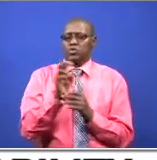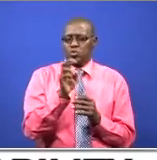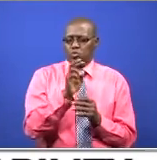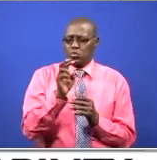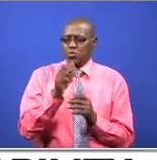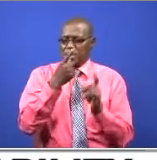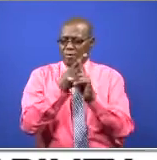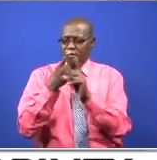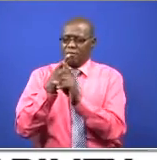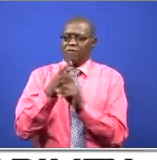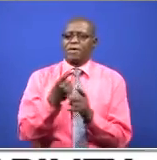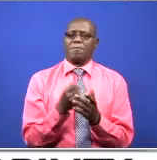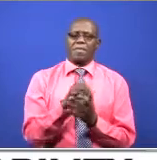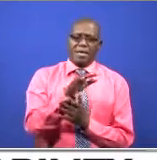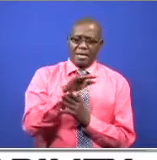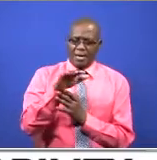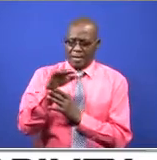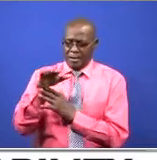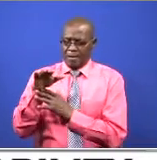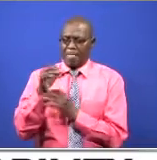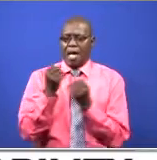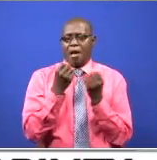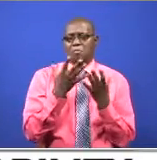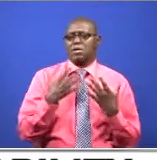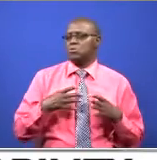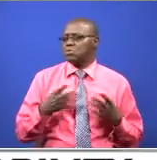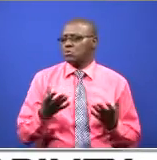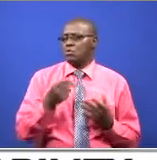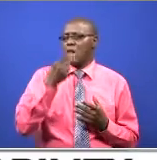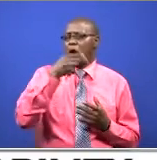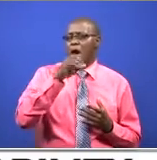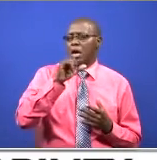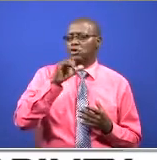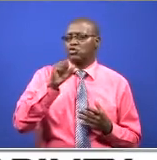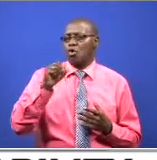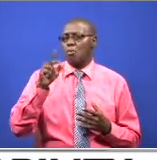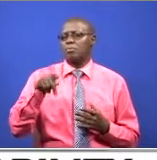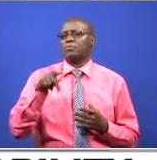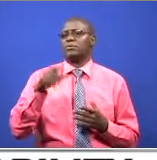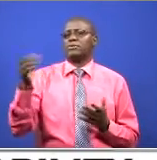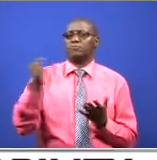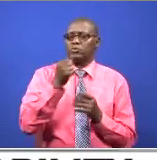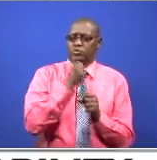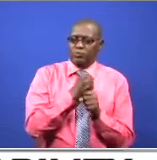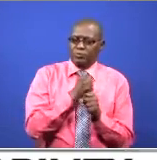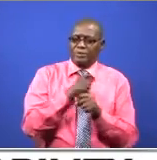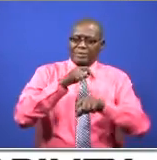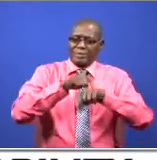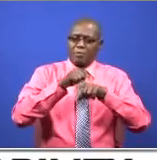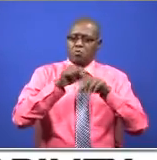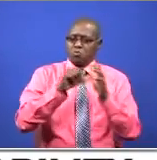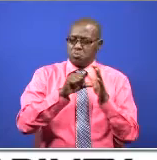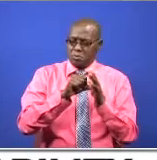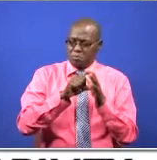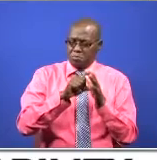factors. How many people have been employed by HISOP in the last, especially in the volatile time? And number